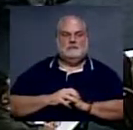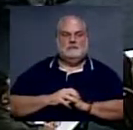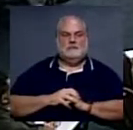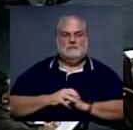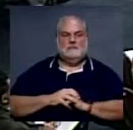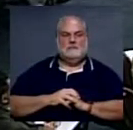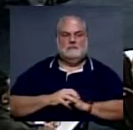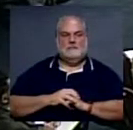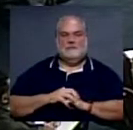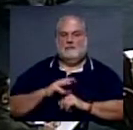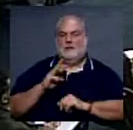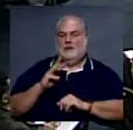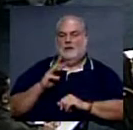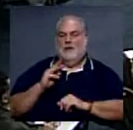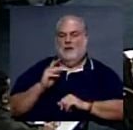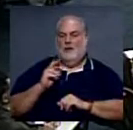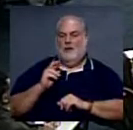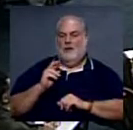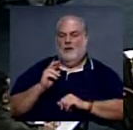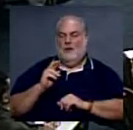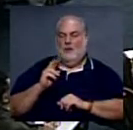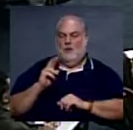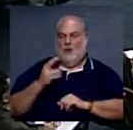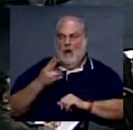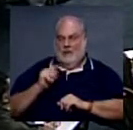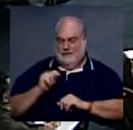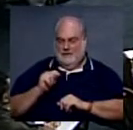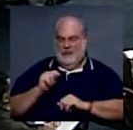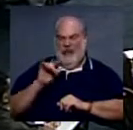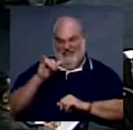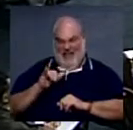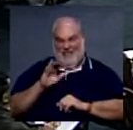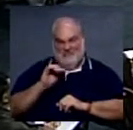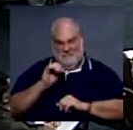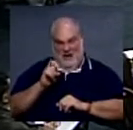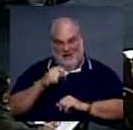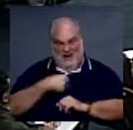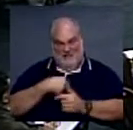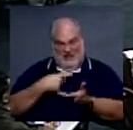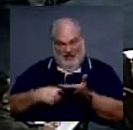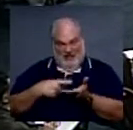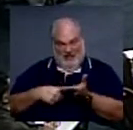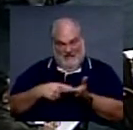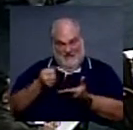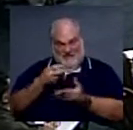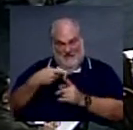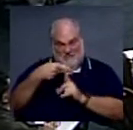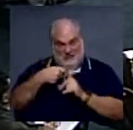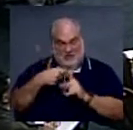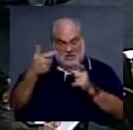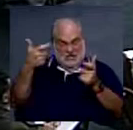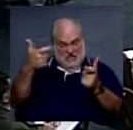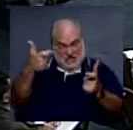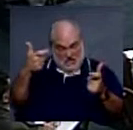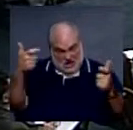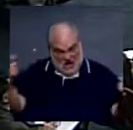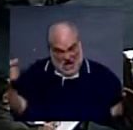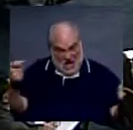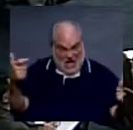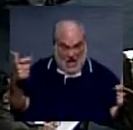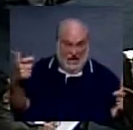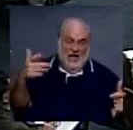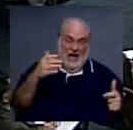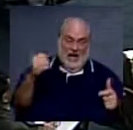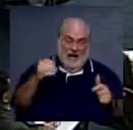Director Adcock, that's the box I've been talking about for several months now. That's humongous. And